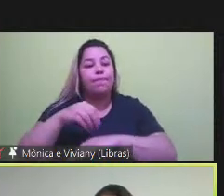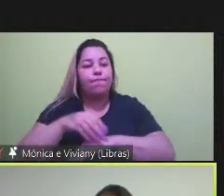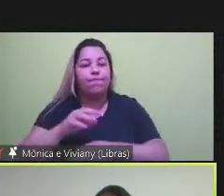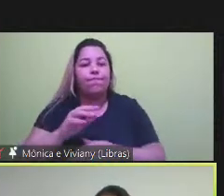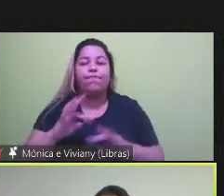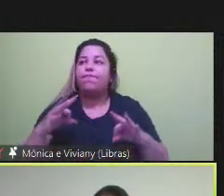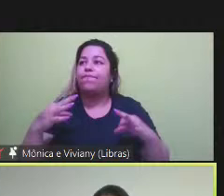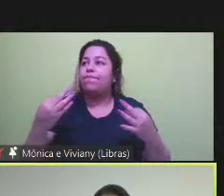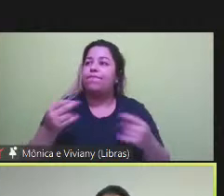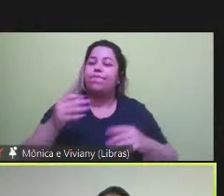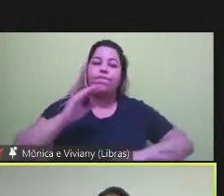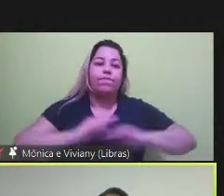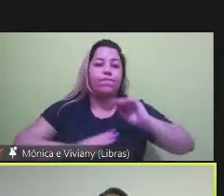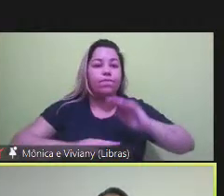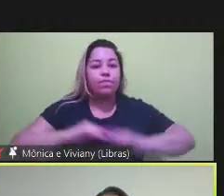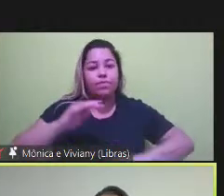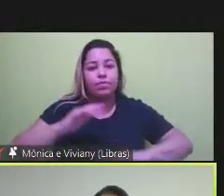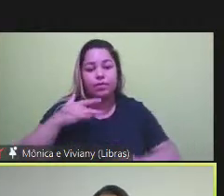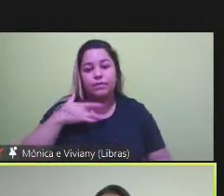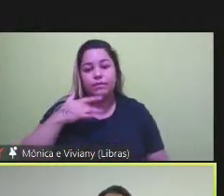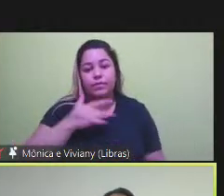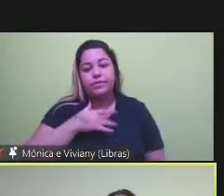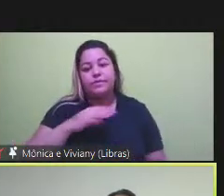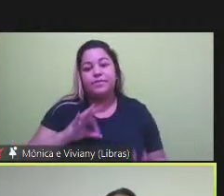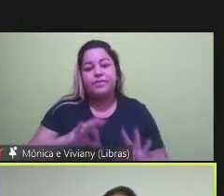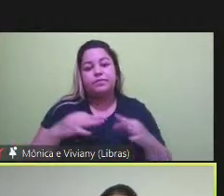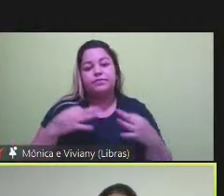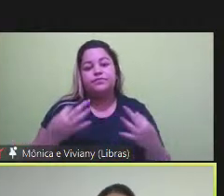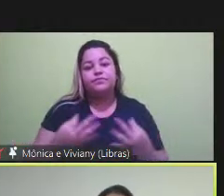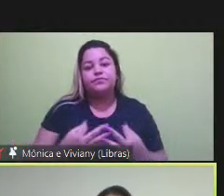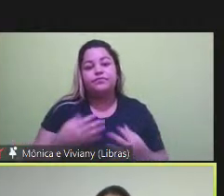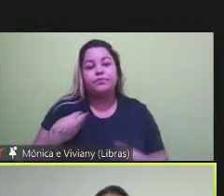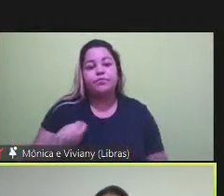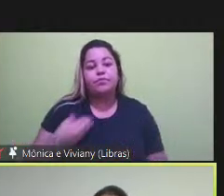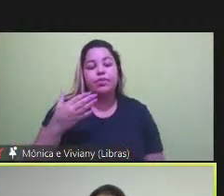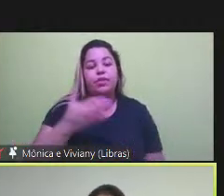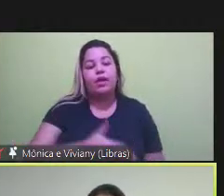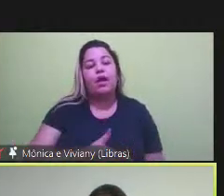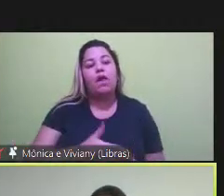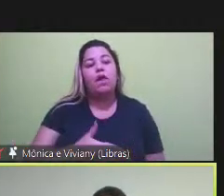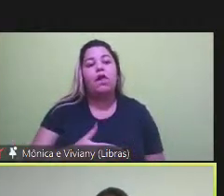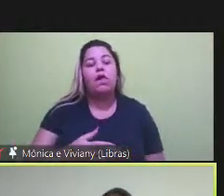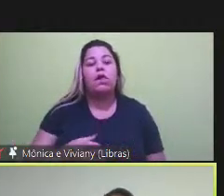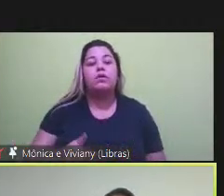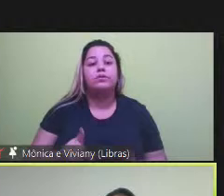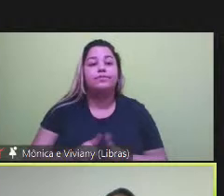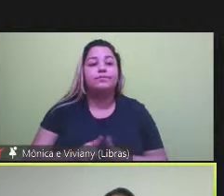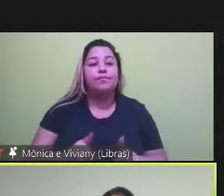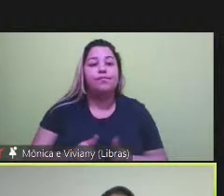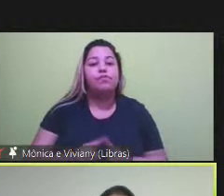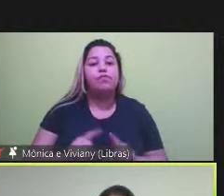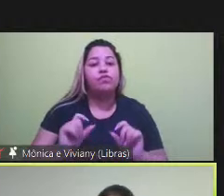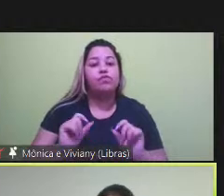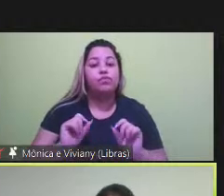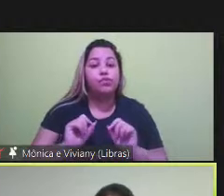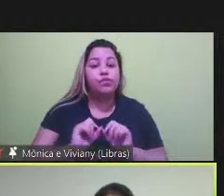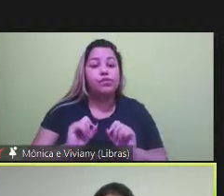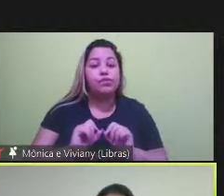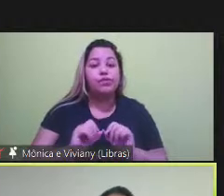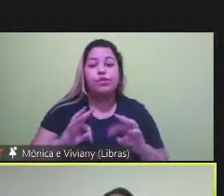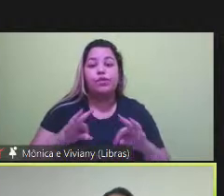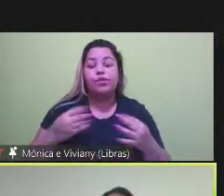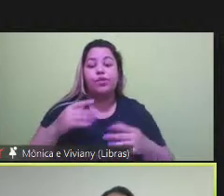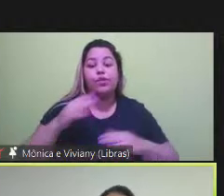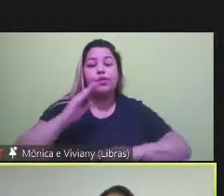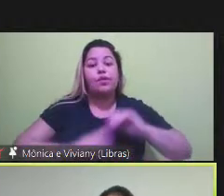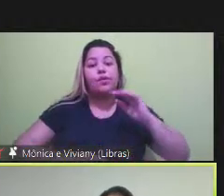shared. All the professionals of the teams or family health, they participate, they plan and execute.